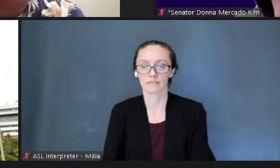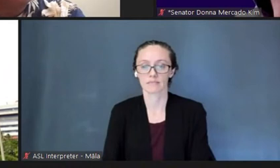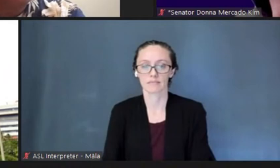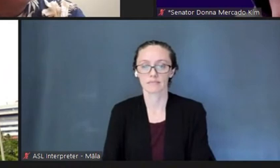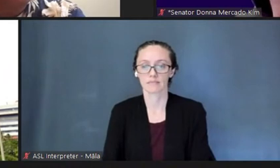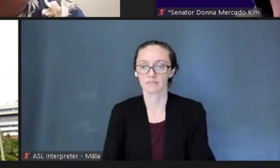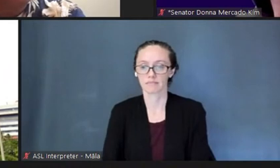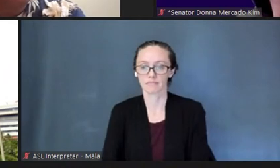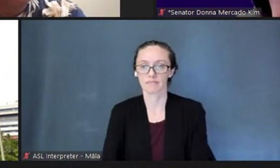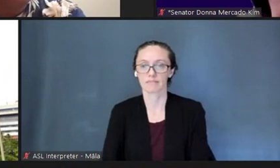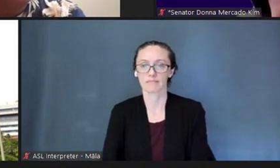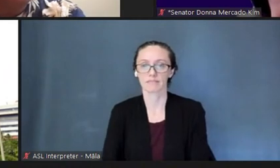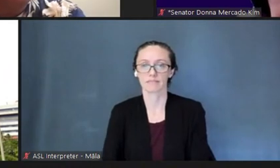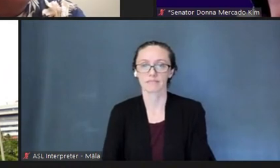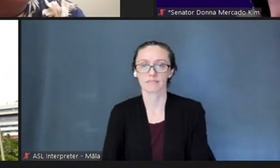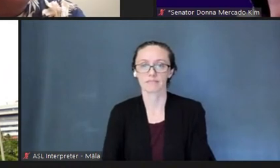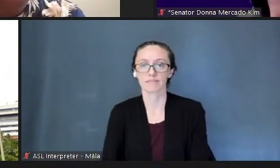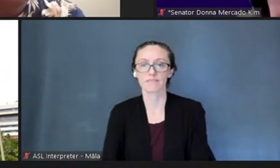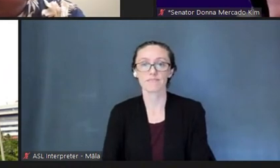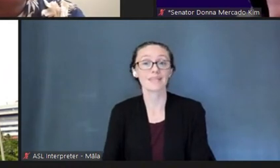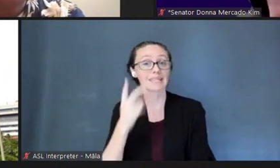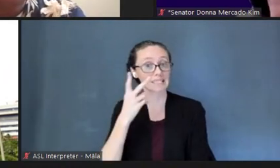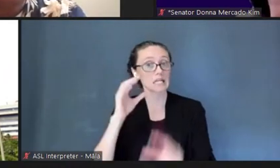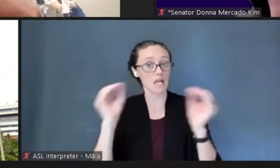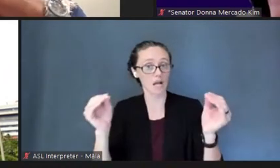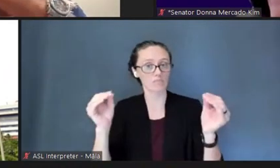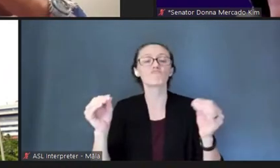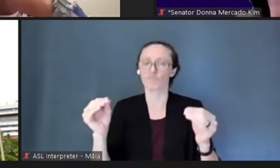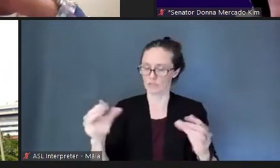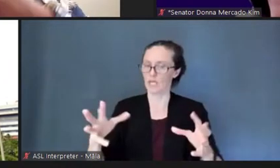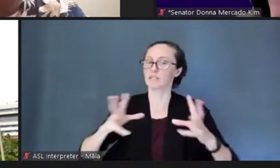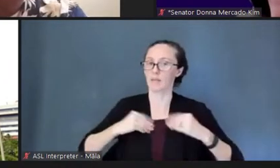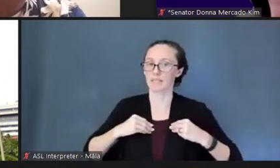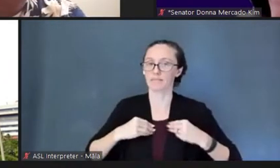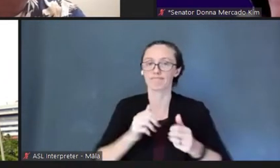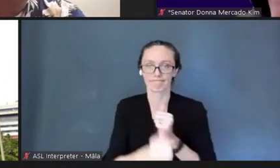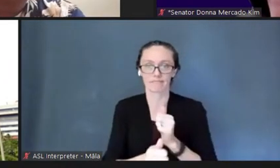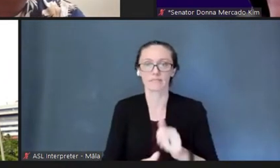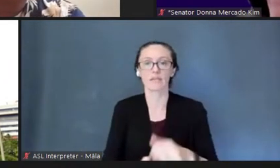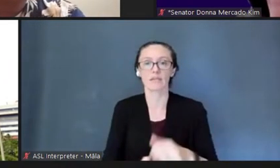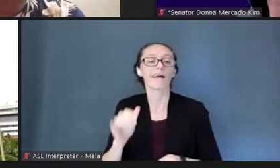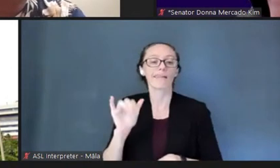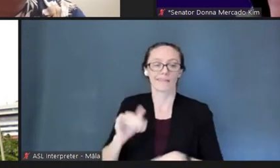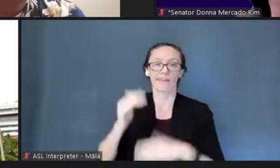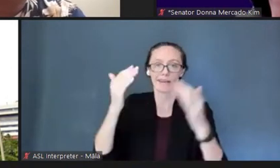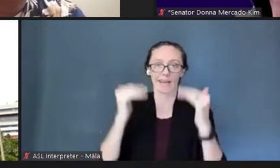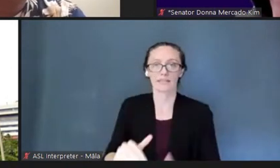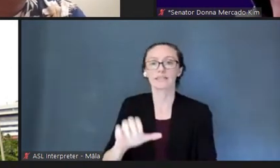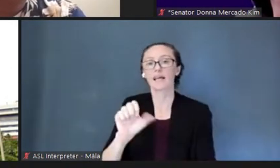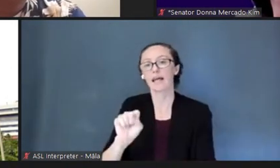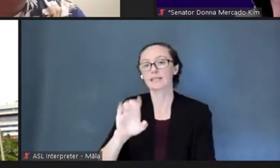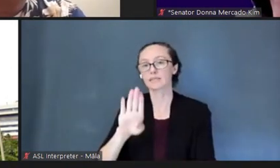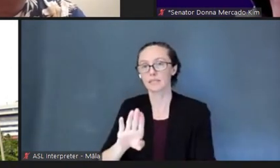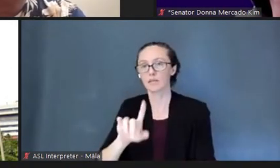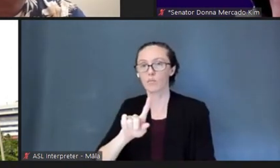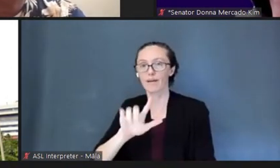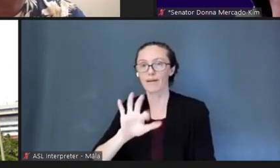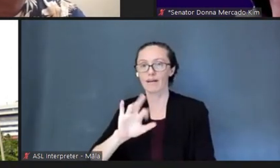Seeing none, Chair, your recommendation is adopted. Thank you. Next up is the one I started on before, SB 193, relating